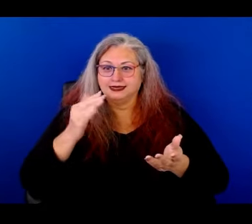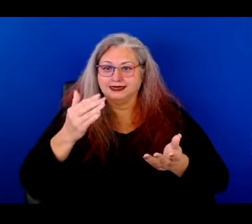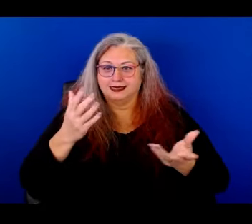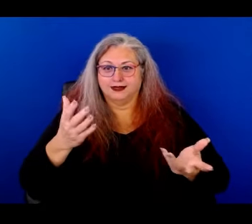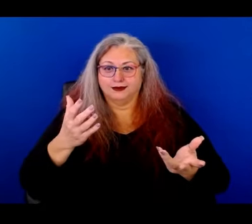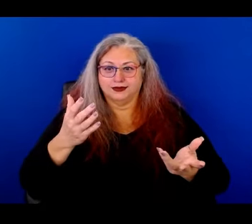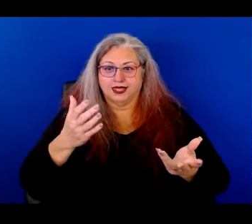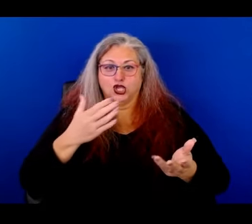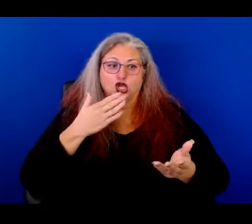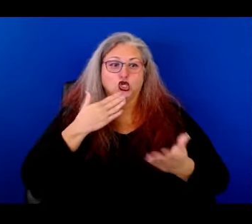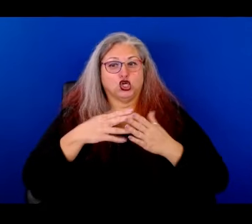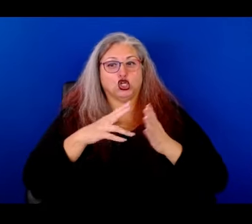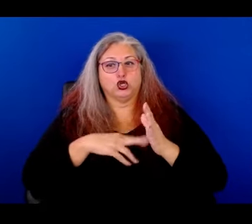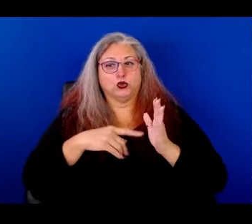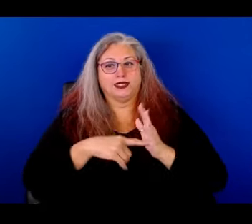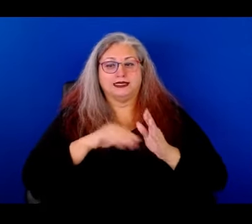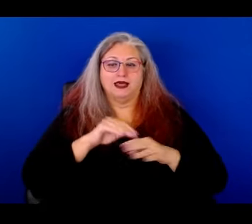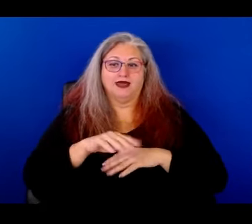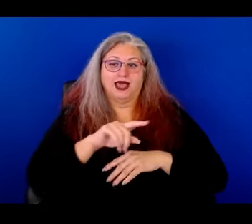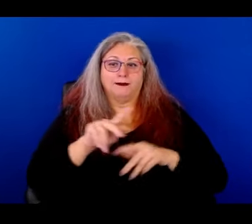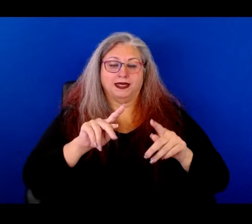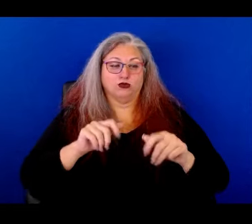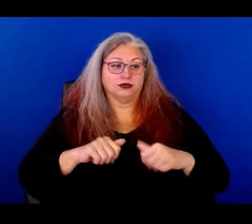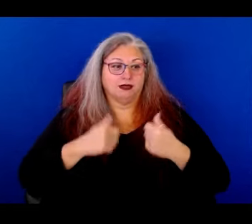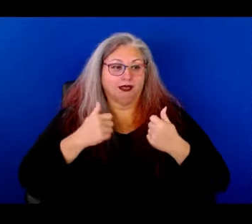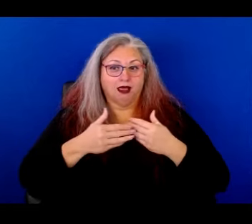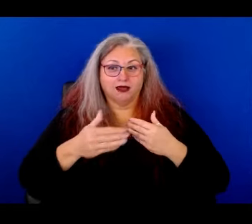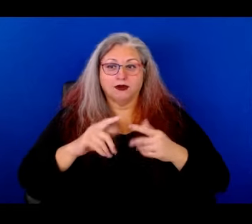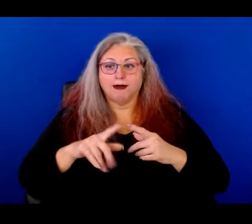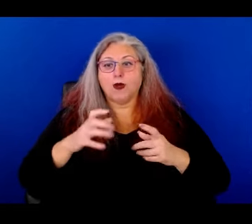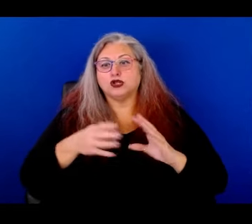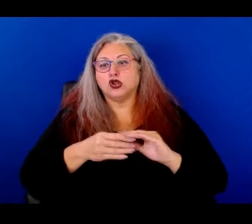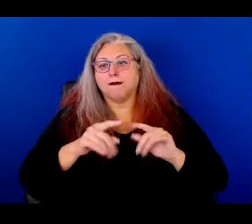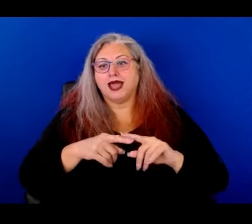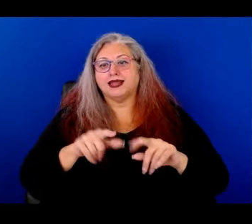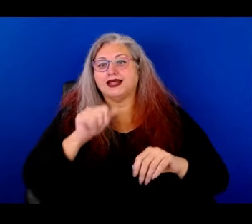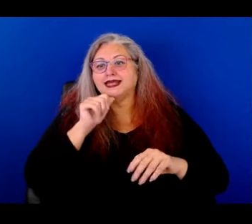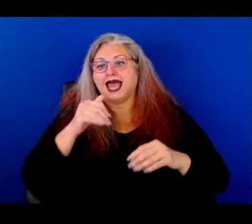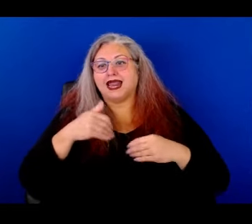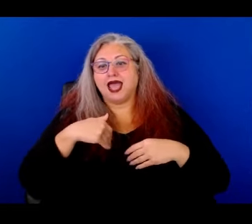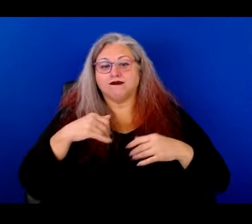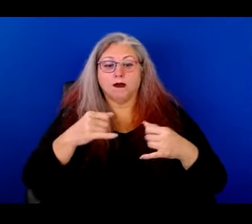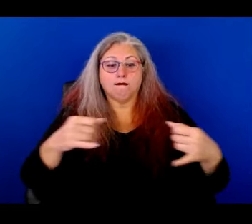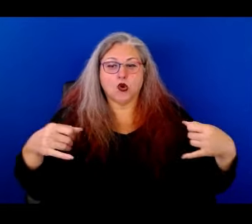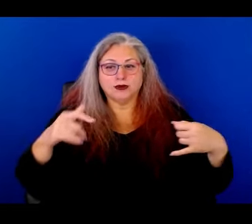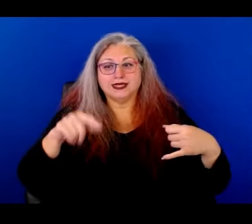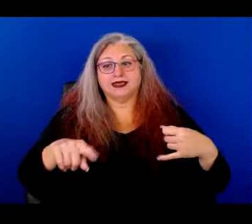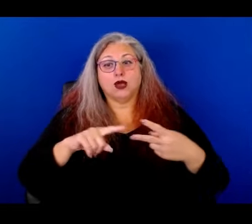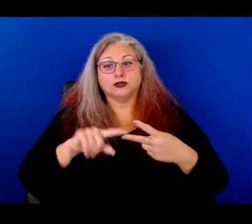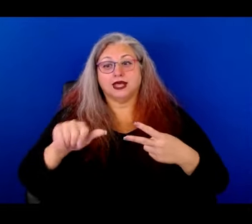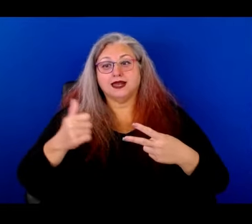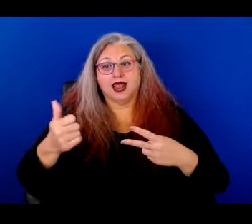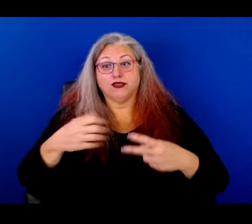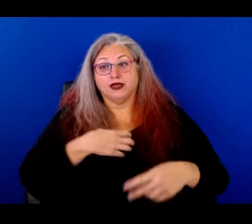Goodreads affect, you know, people's livelihood. But I want to talk about not having borders, because that was another funny